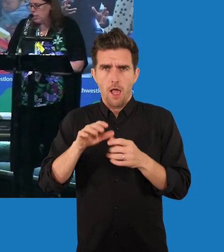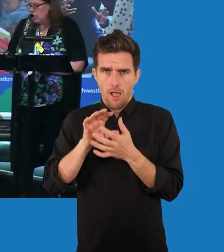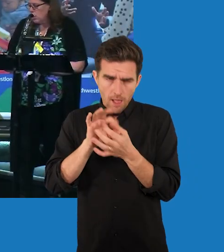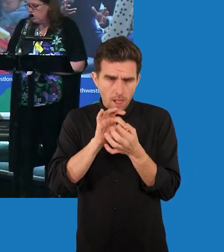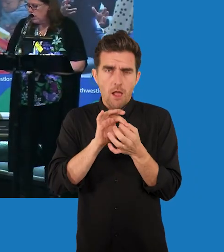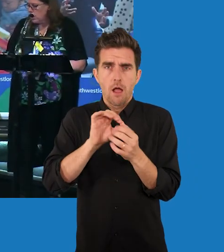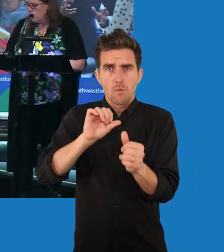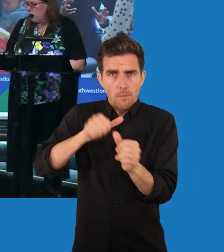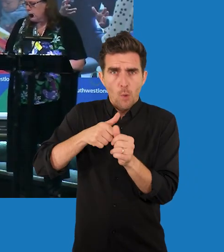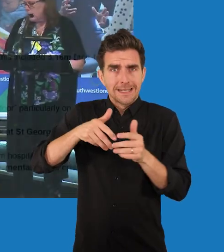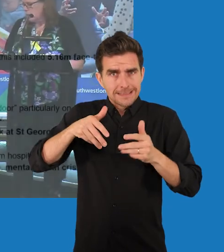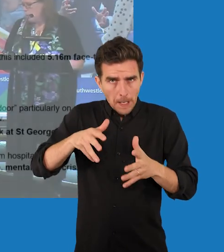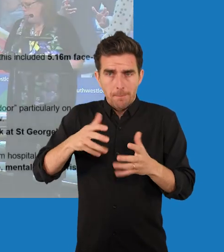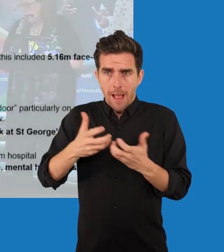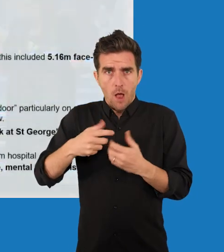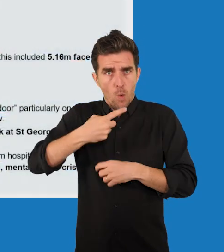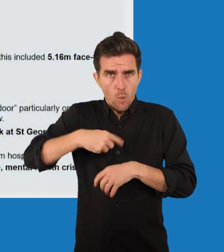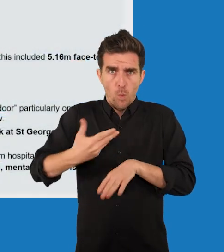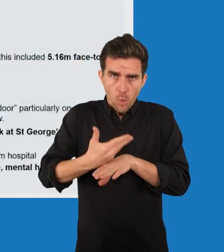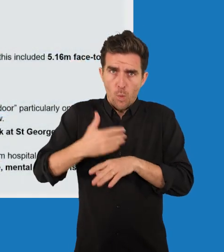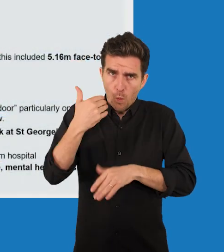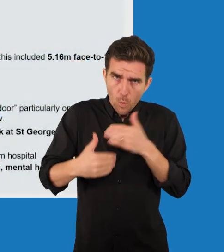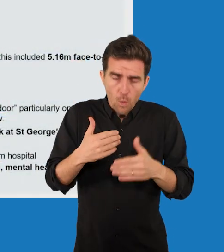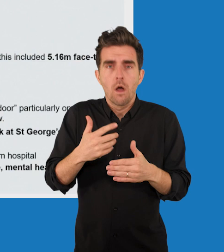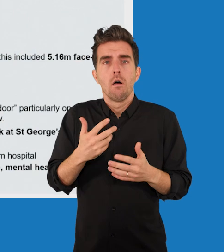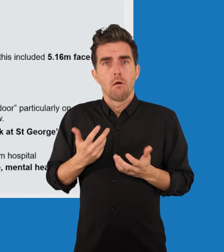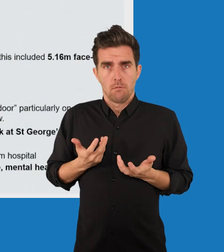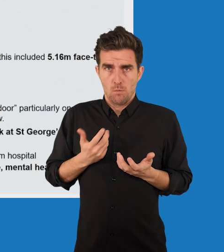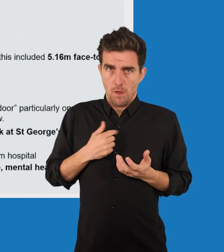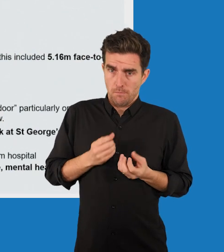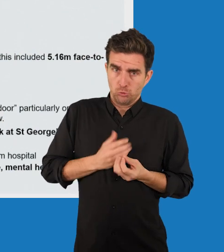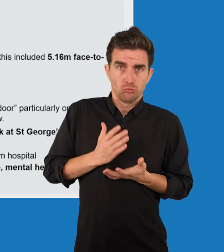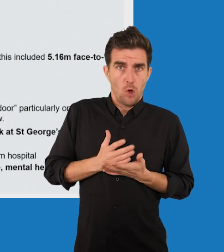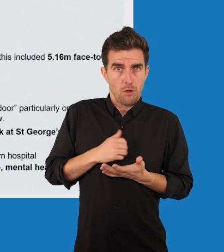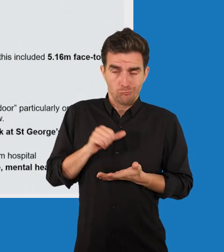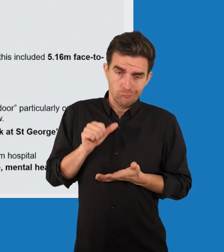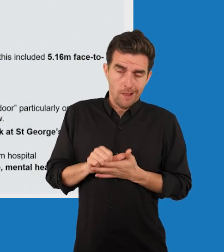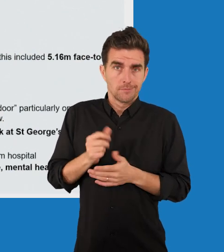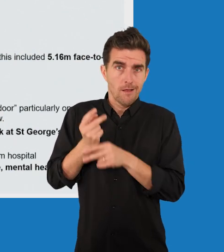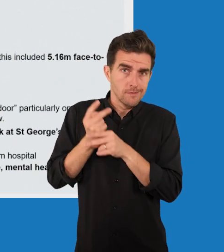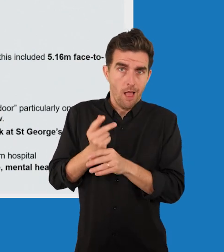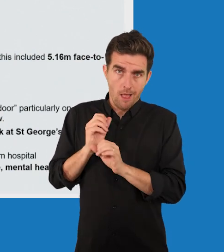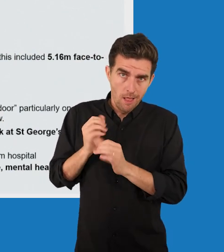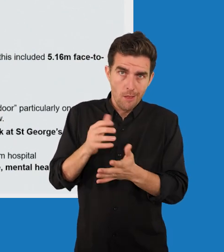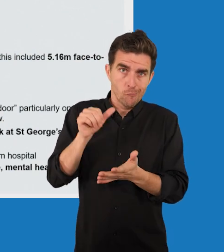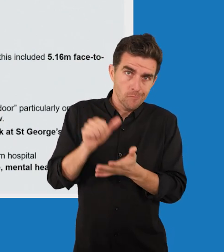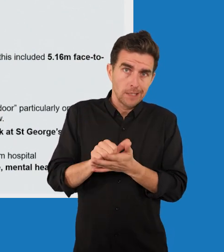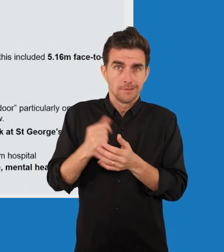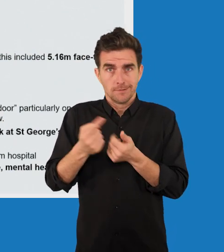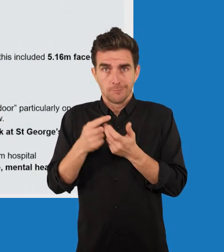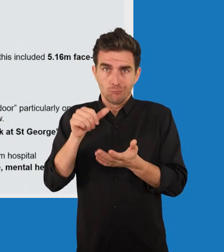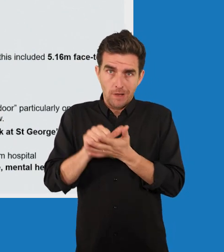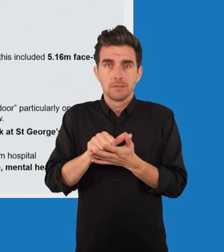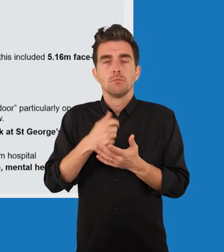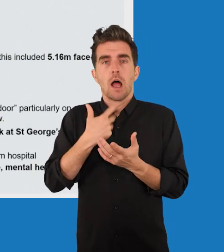We continue to work and support the system in what we're doing. We want to make sure that we can provide the right care at the right place at the right